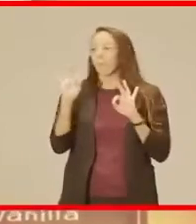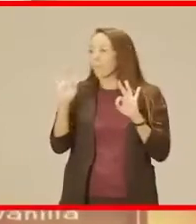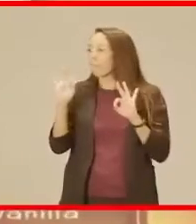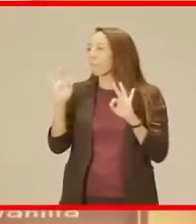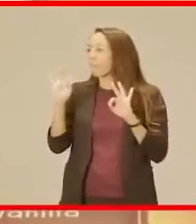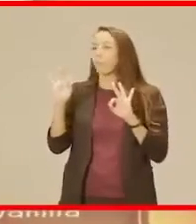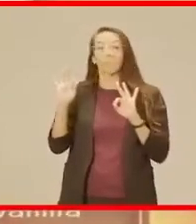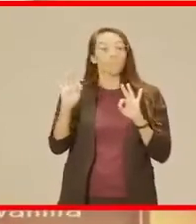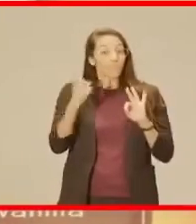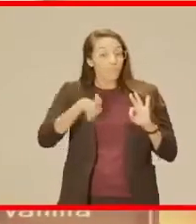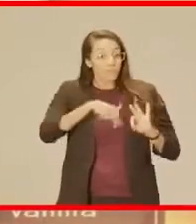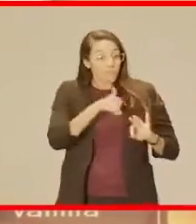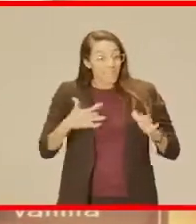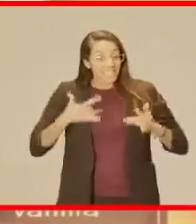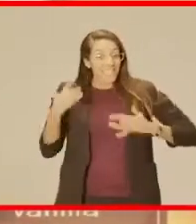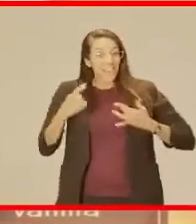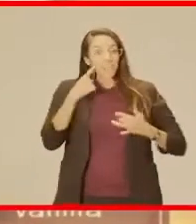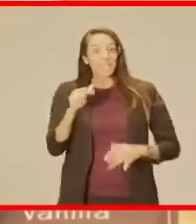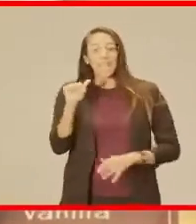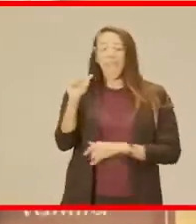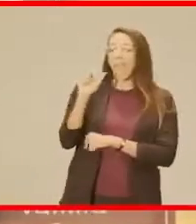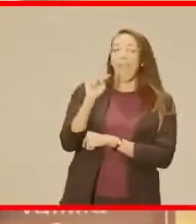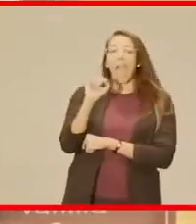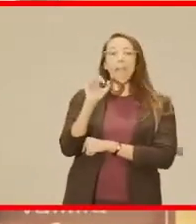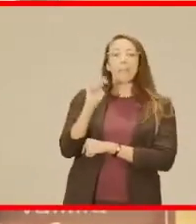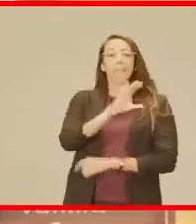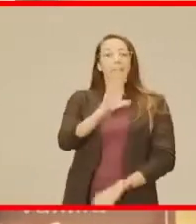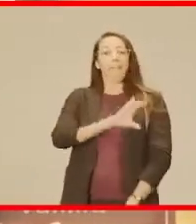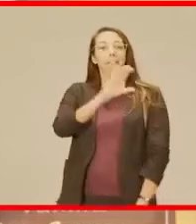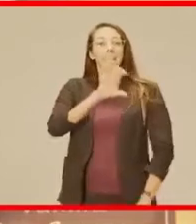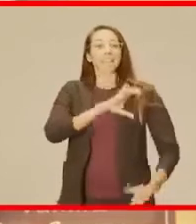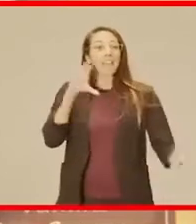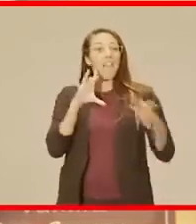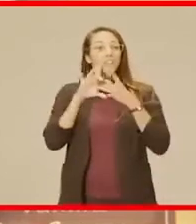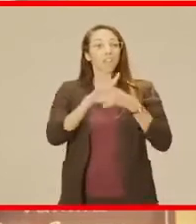Are we all excited for the anime connection?